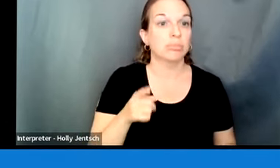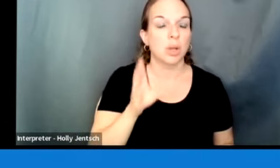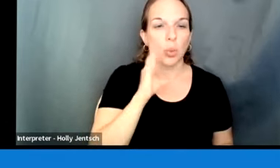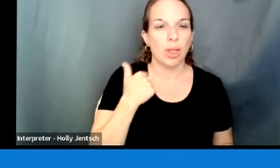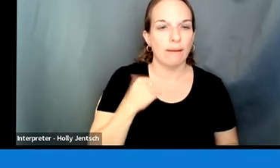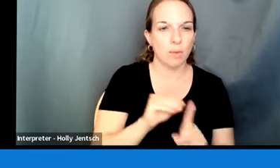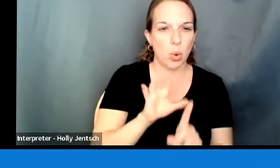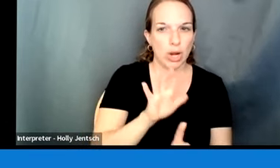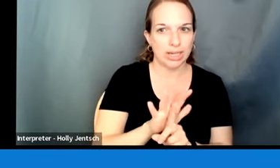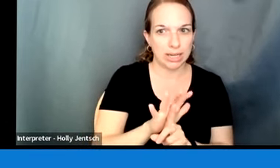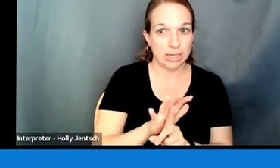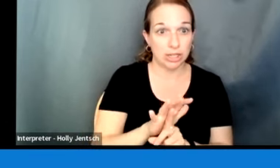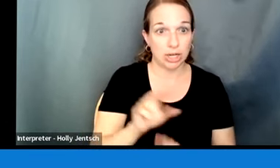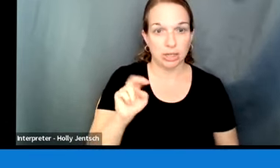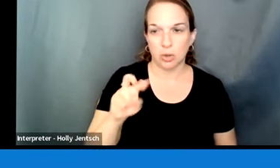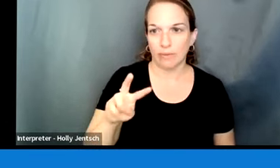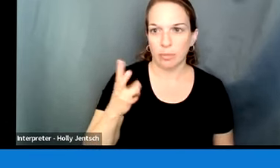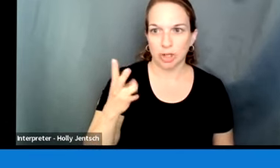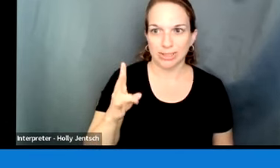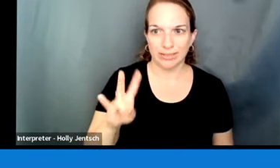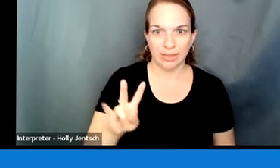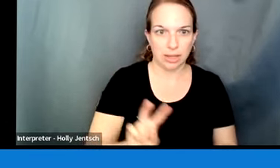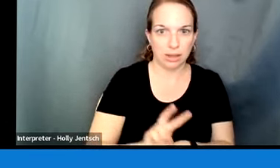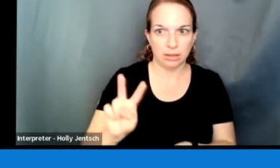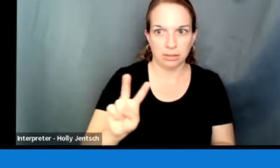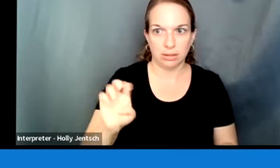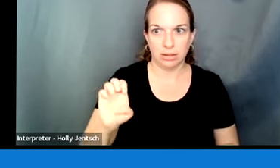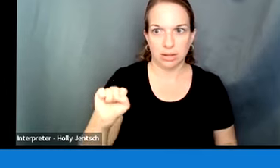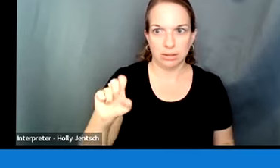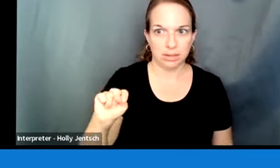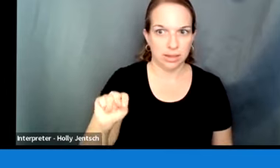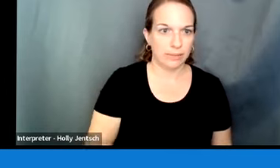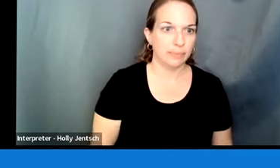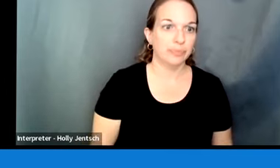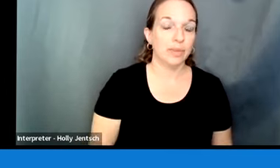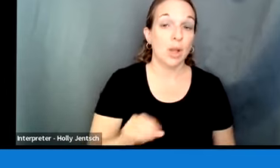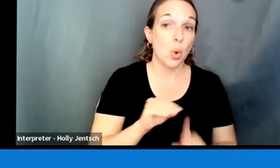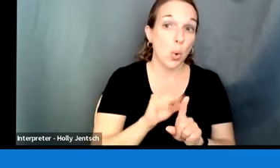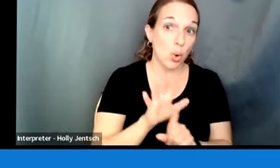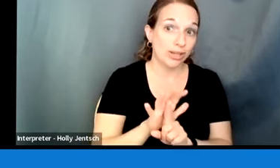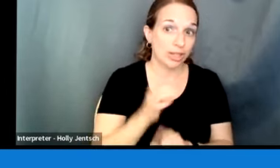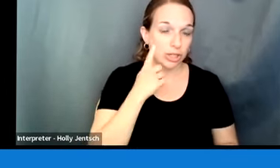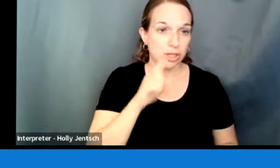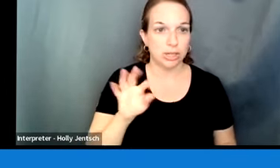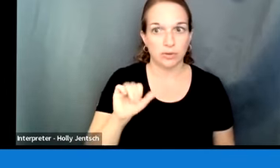an orientation on November 17th at 2 o'clock Eastern time. That orientation is for the faculty member, the